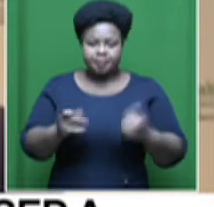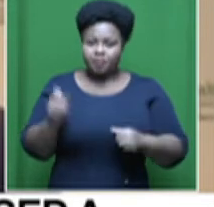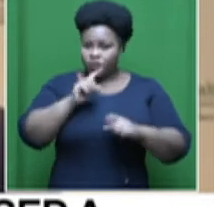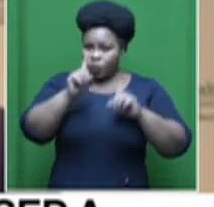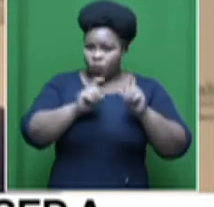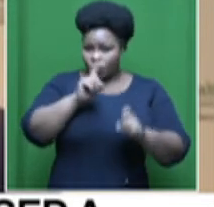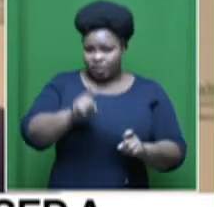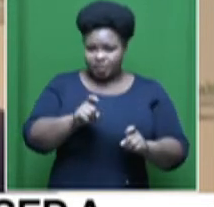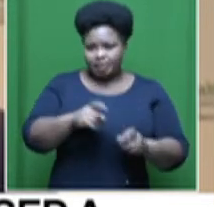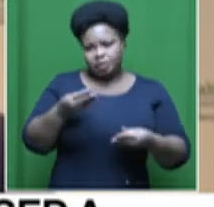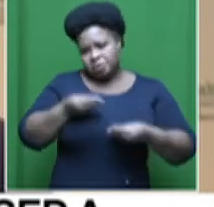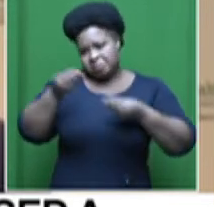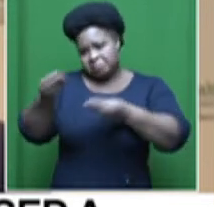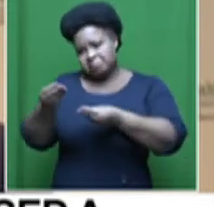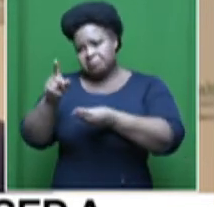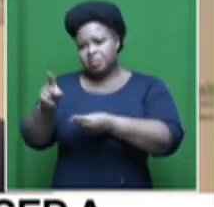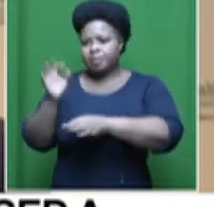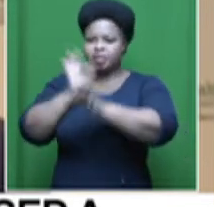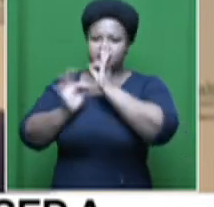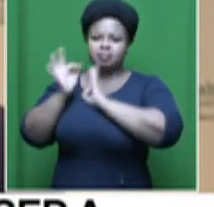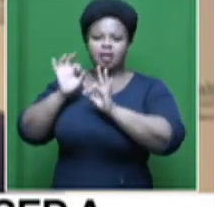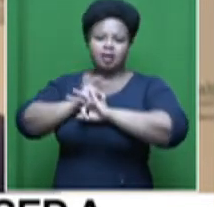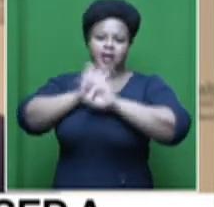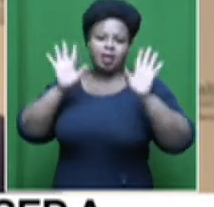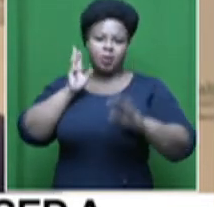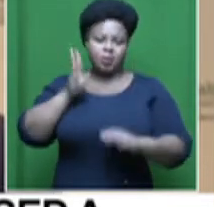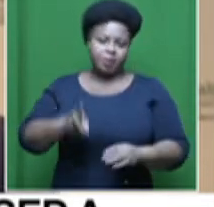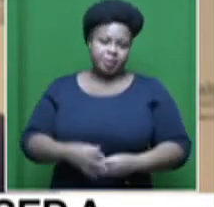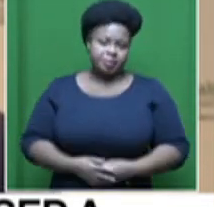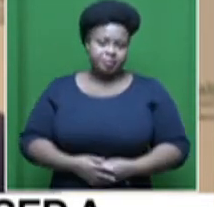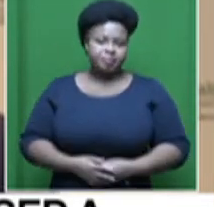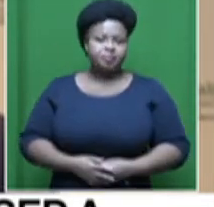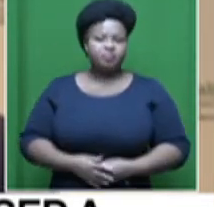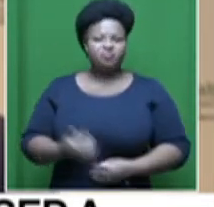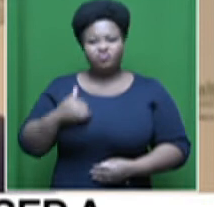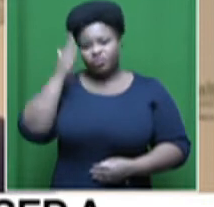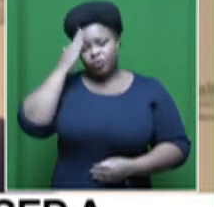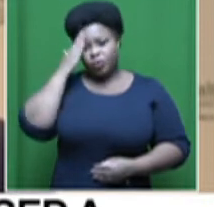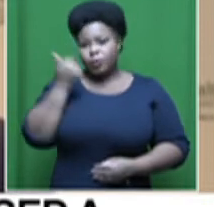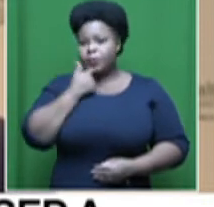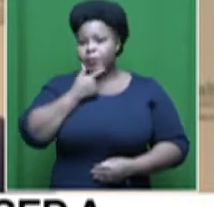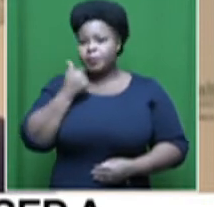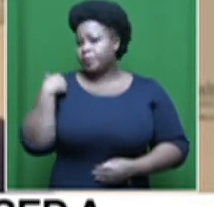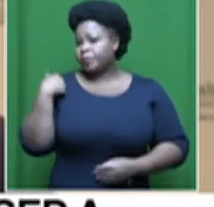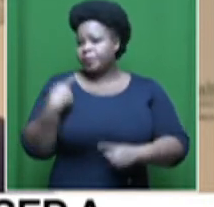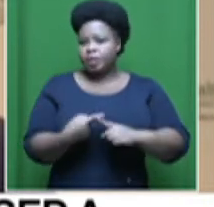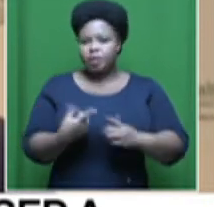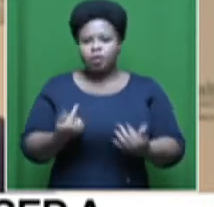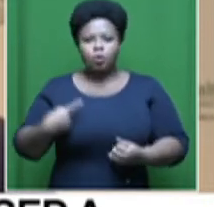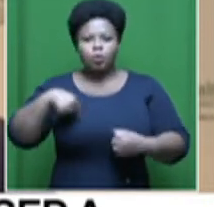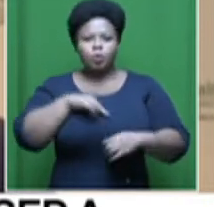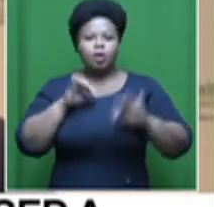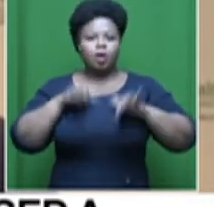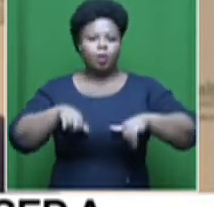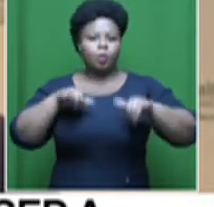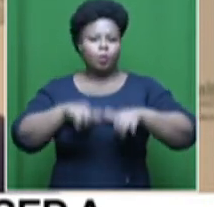questions need to be clarified. Now, we will be aware that recently there's been, we had been waiting, in